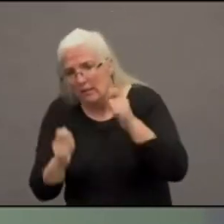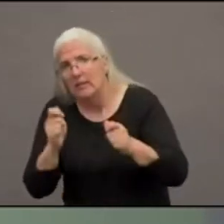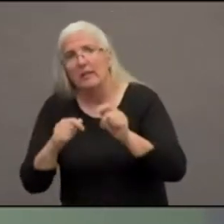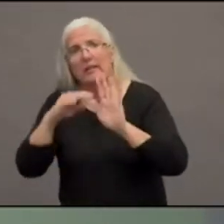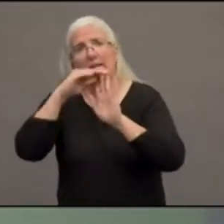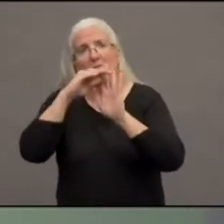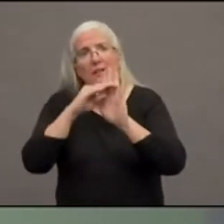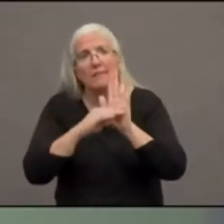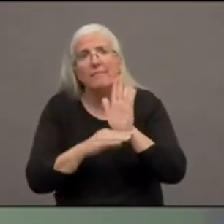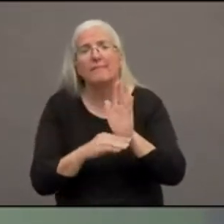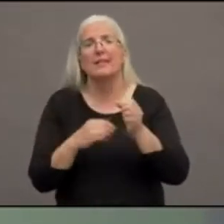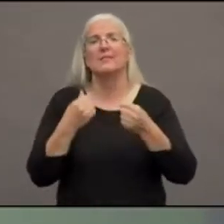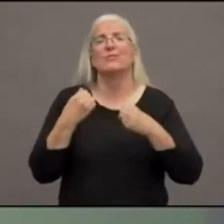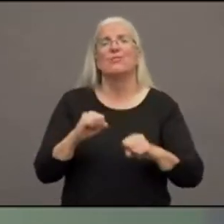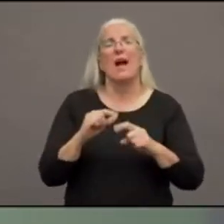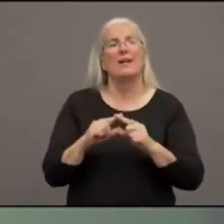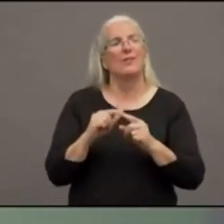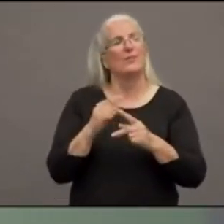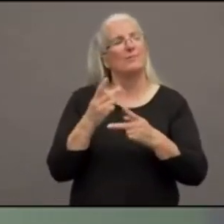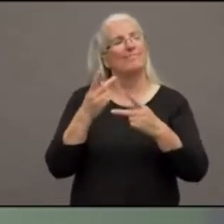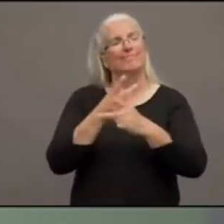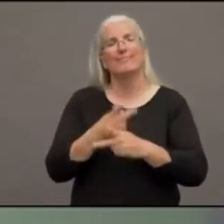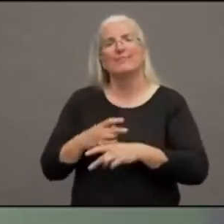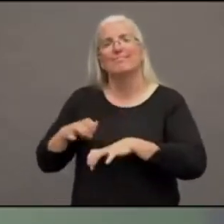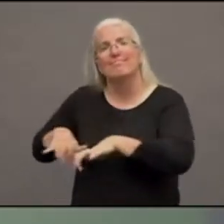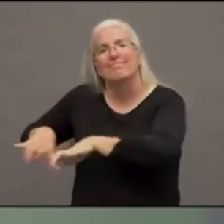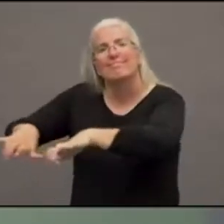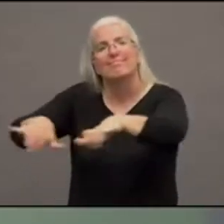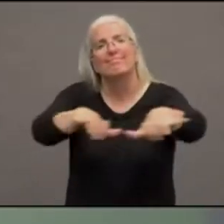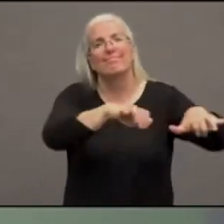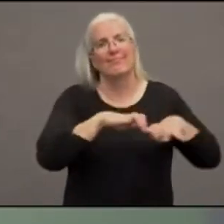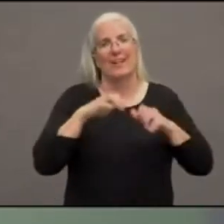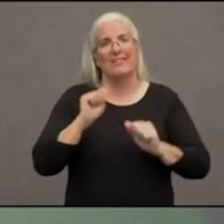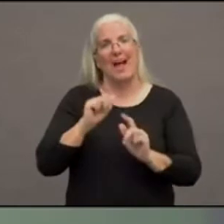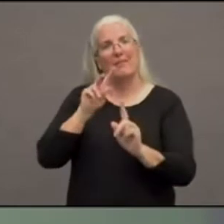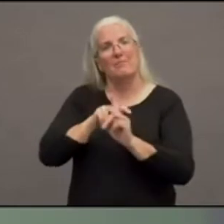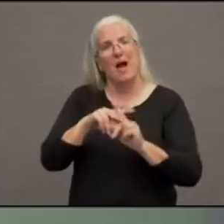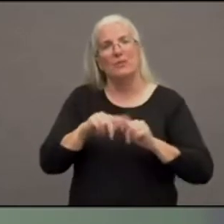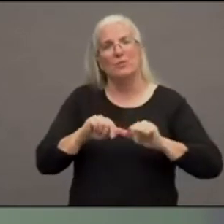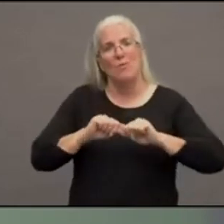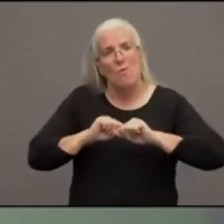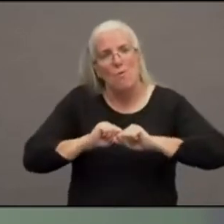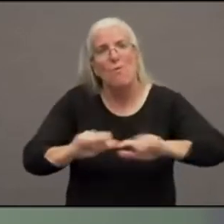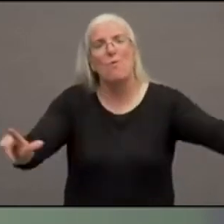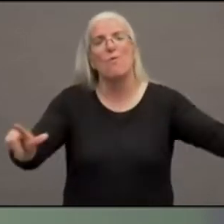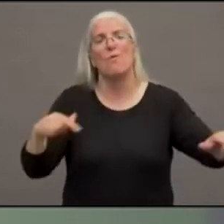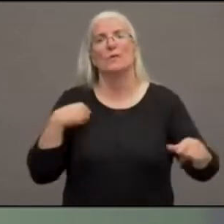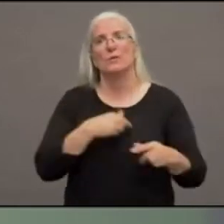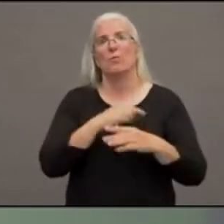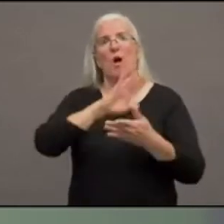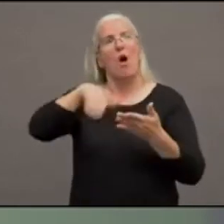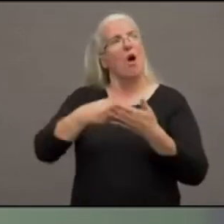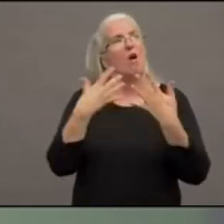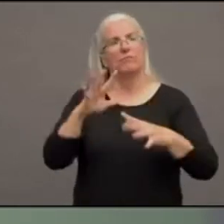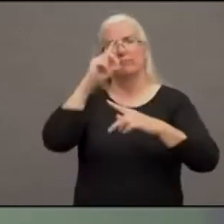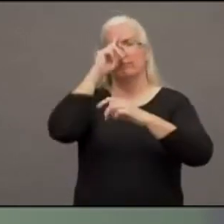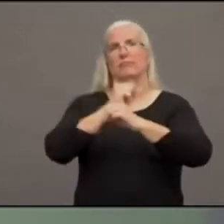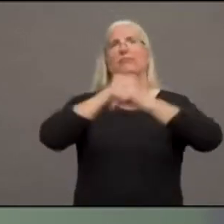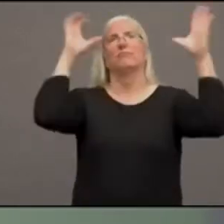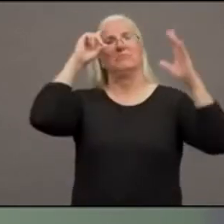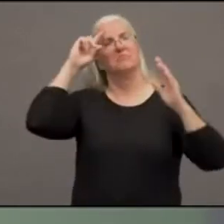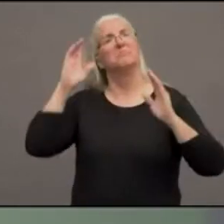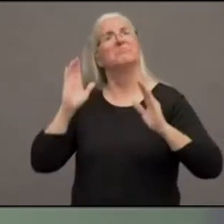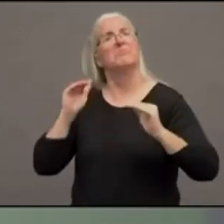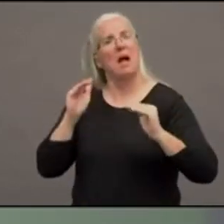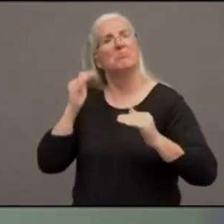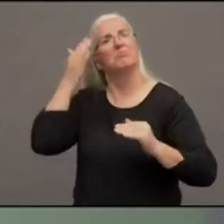so that all of us know what to expect when we go and visit any facility. And so all of us can kind of